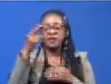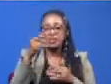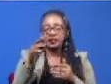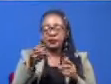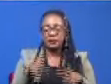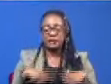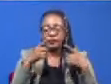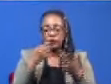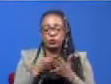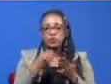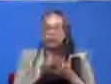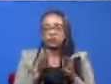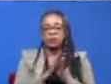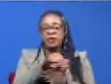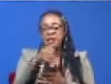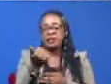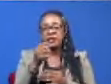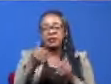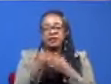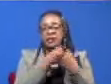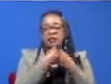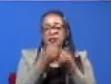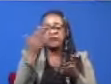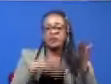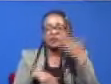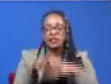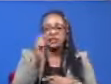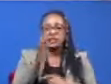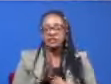among many challenges facing Kenyans.